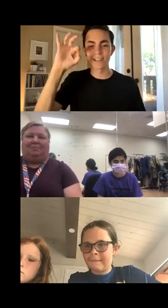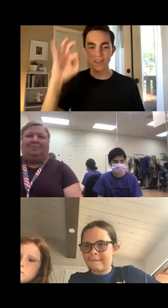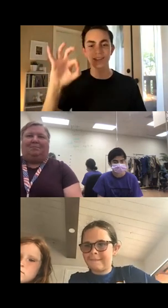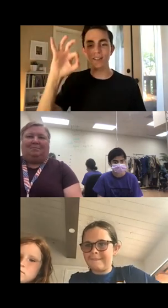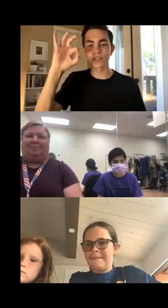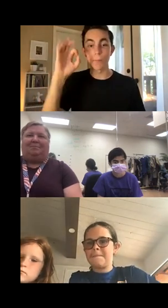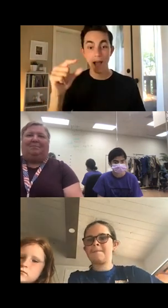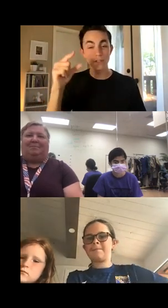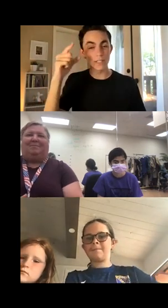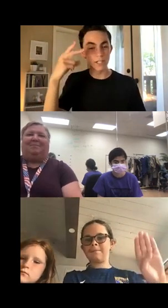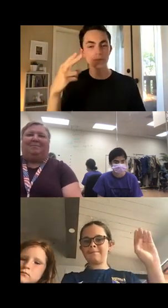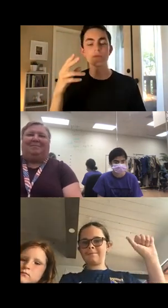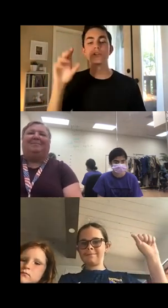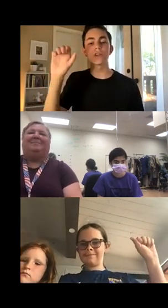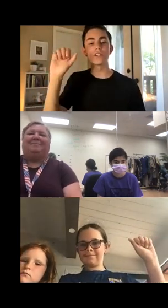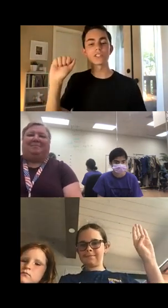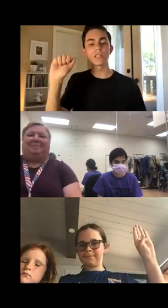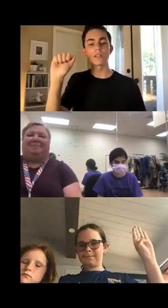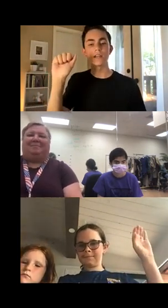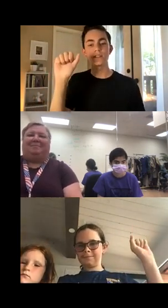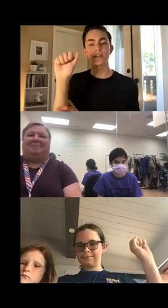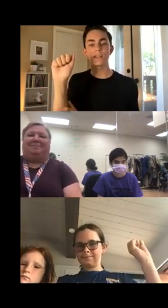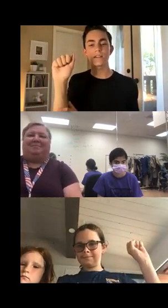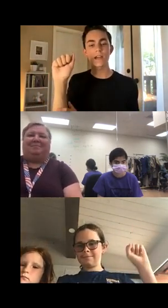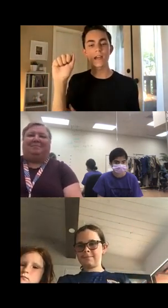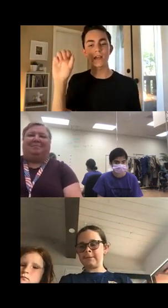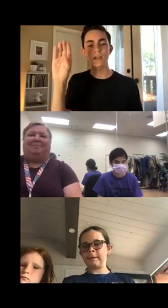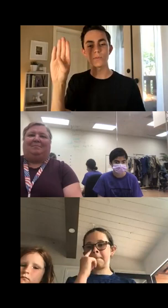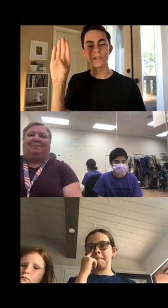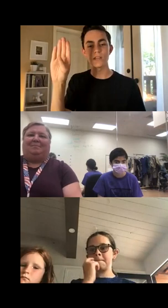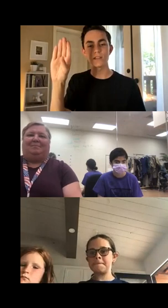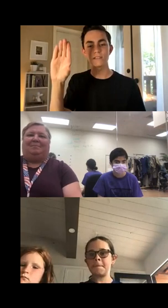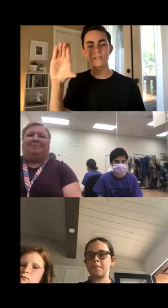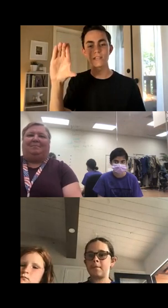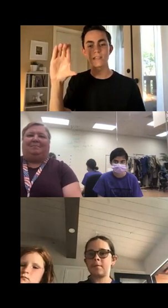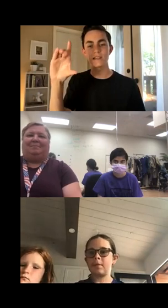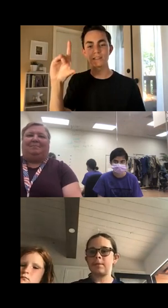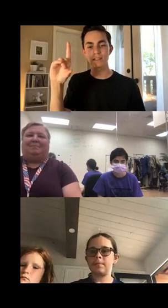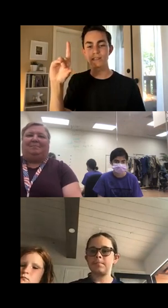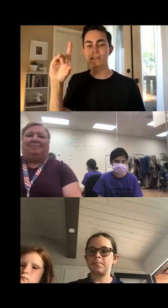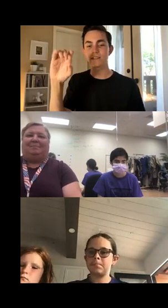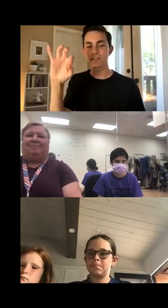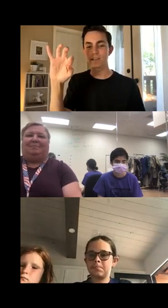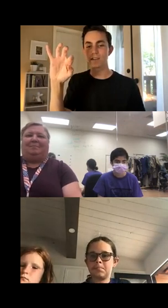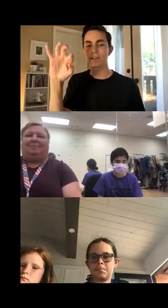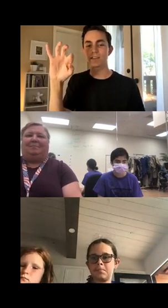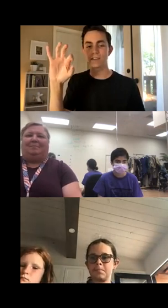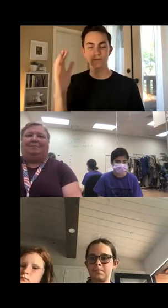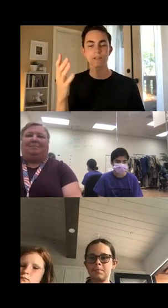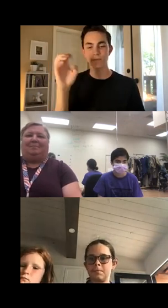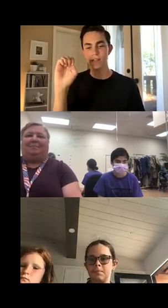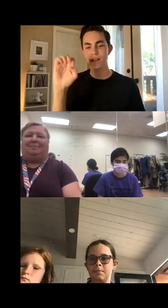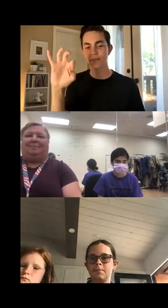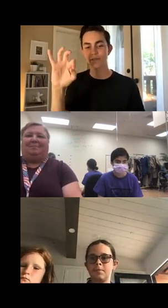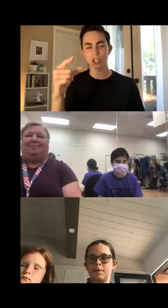it's that little bounce there. Try to just keep it nice and steady. A, B, C, D, E,